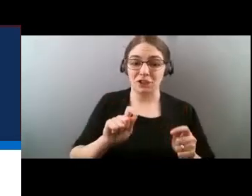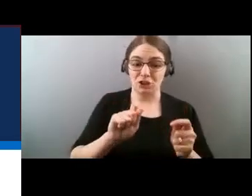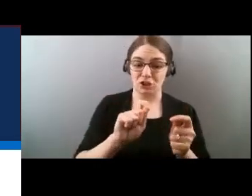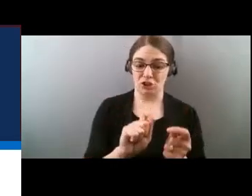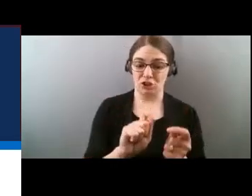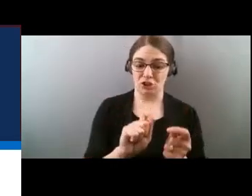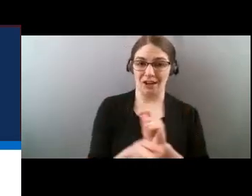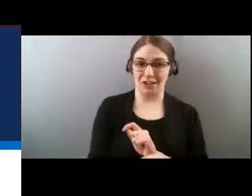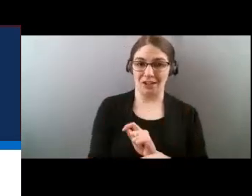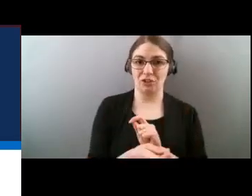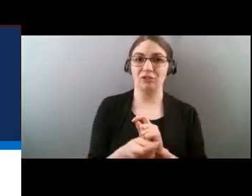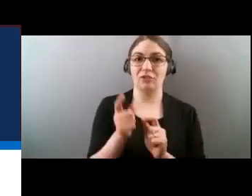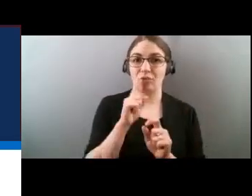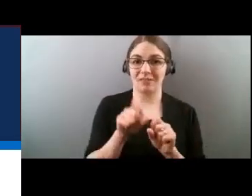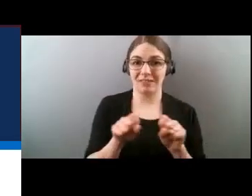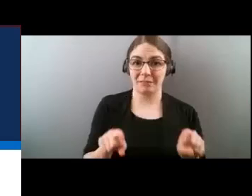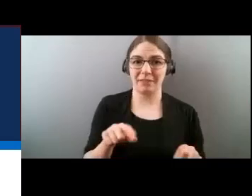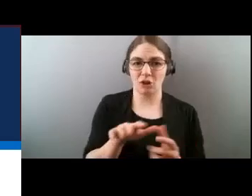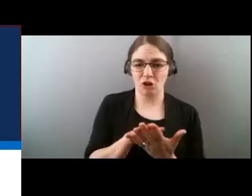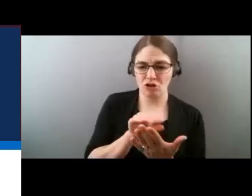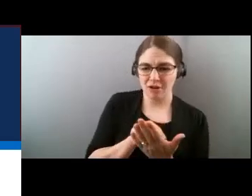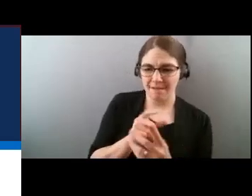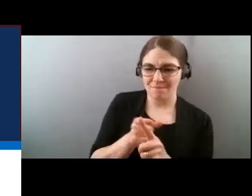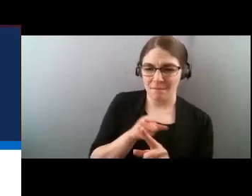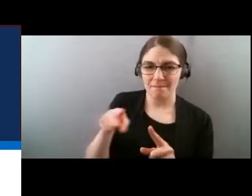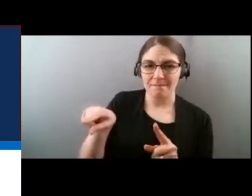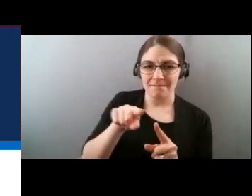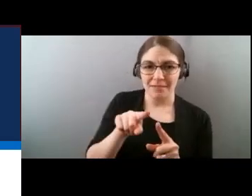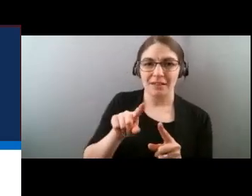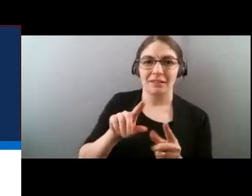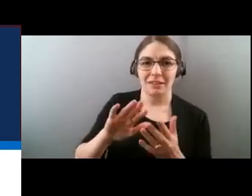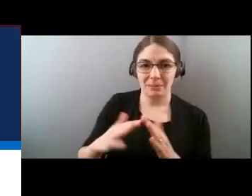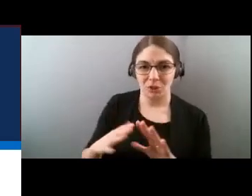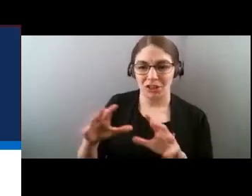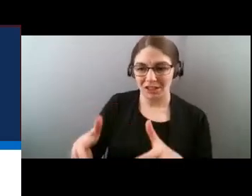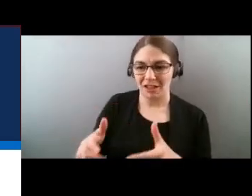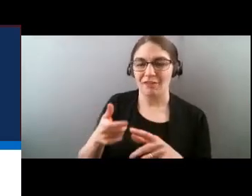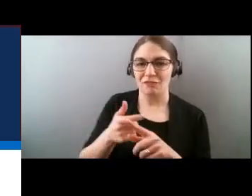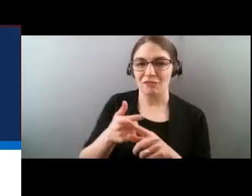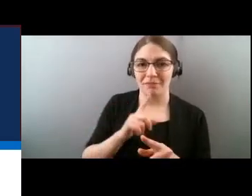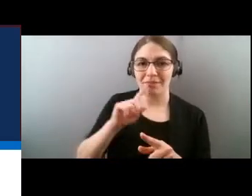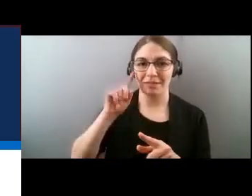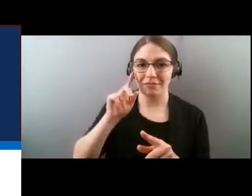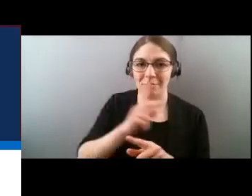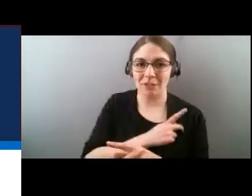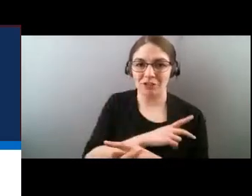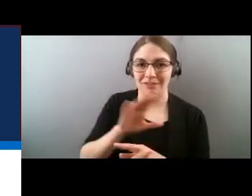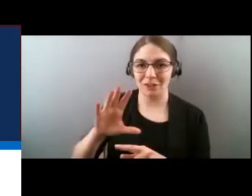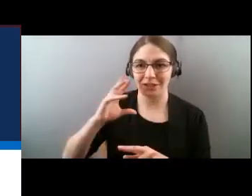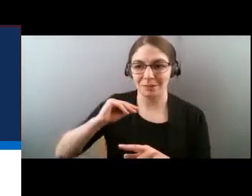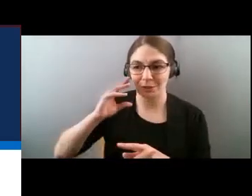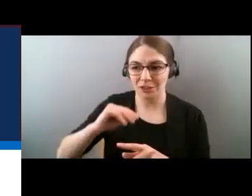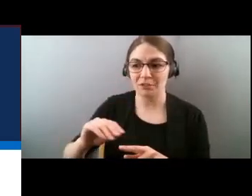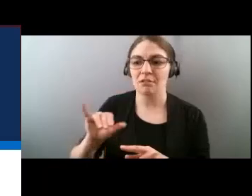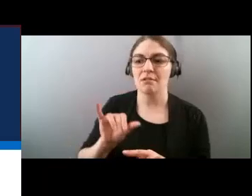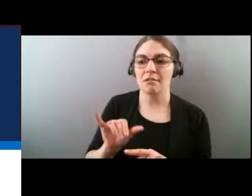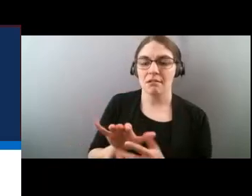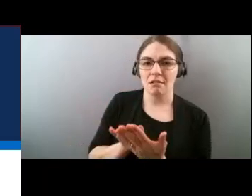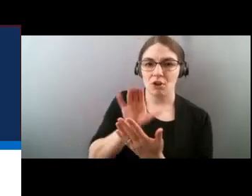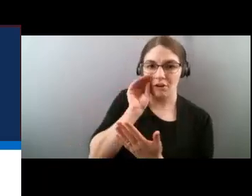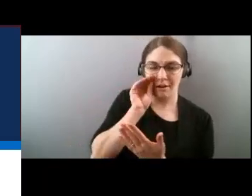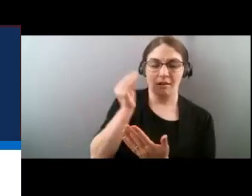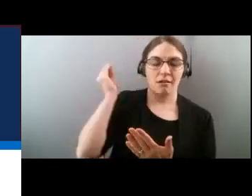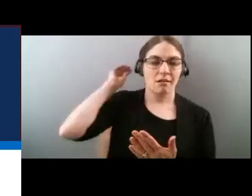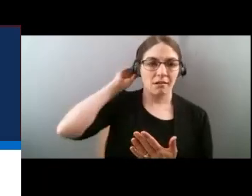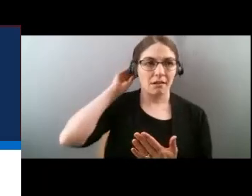from the community, and they're learning about the experience of the deaf patients. So then going forward, even after they implement whatever their project